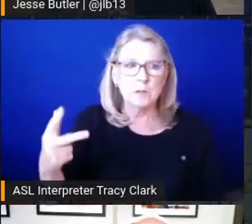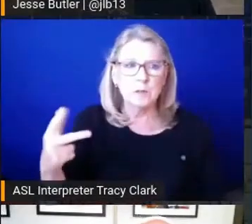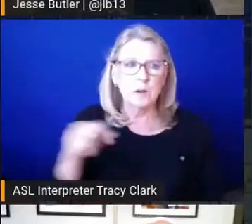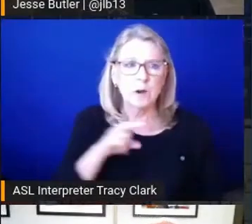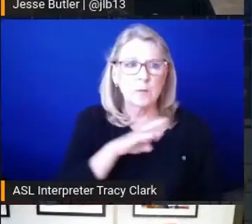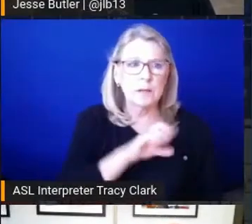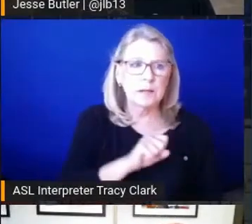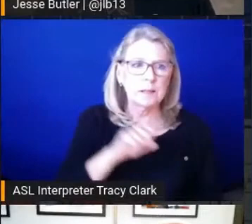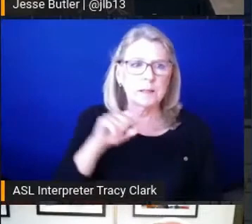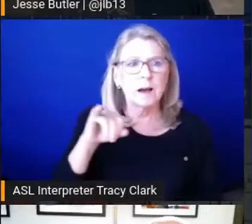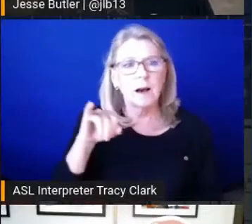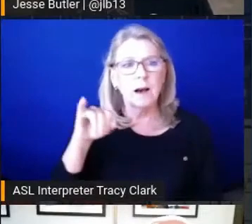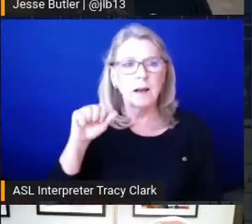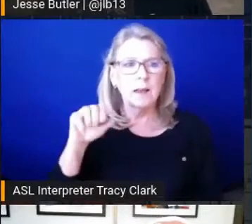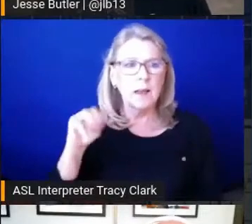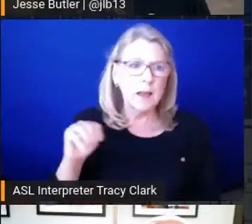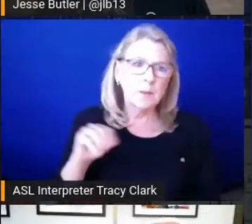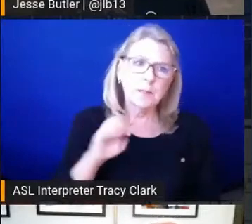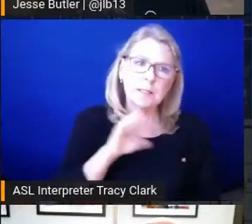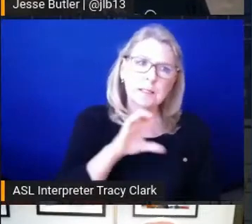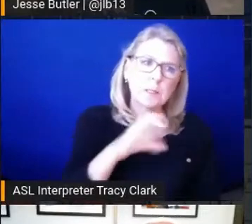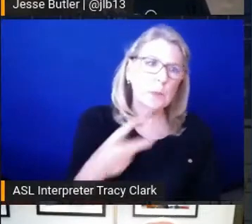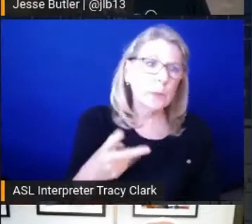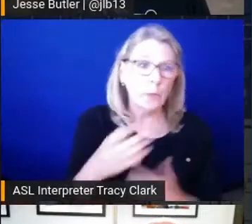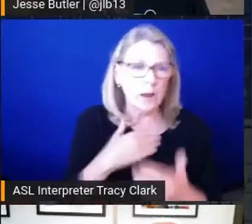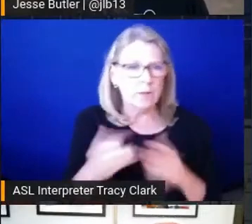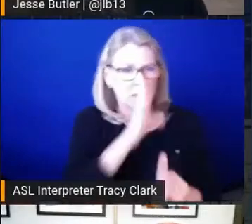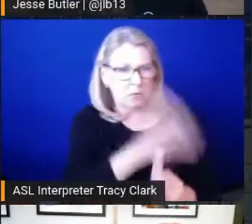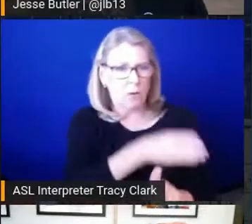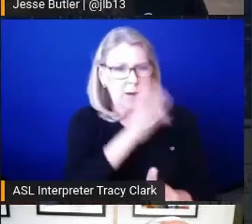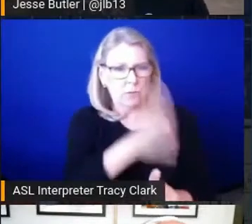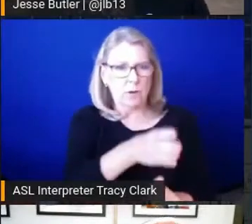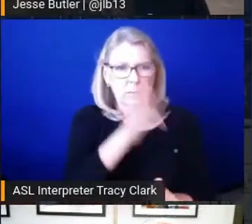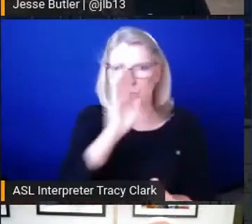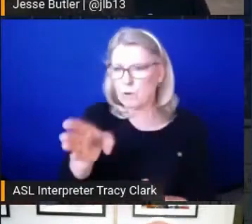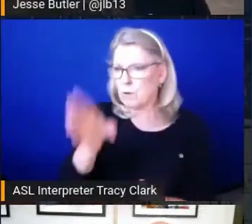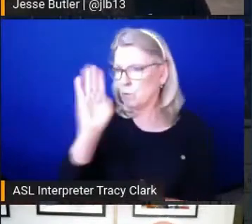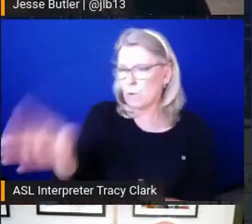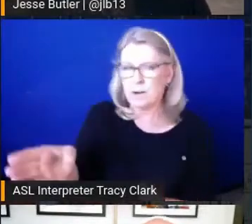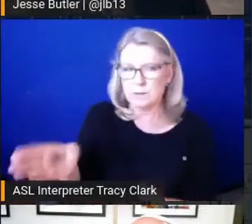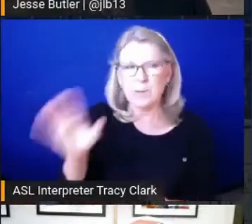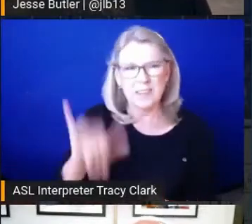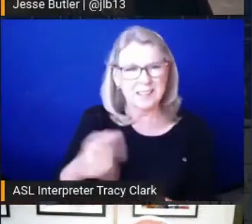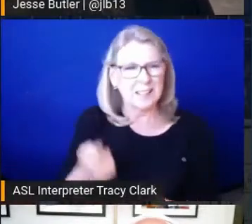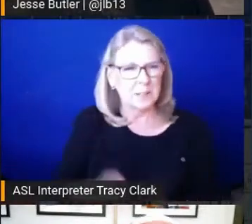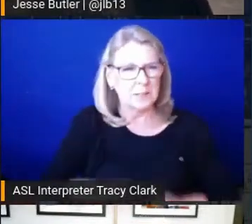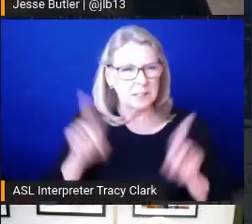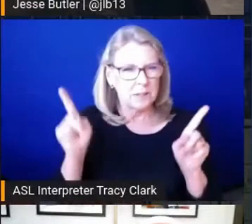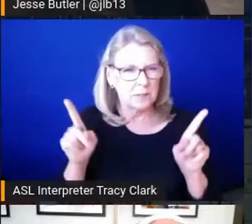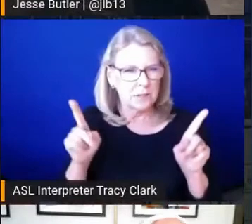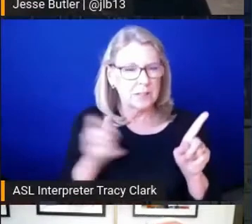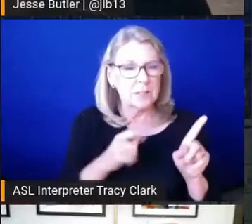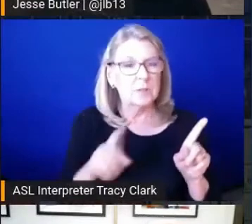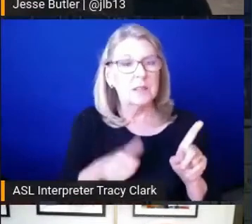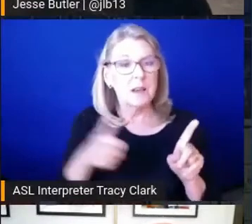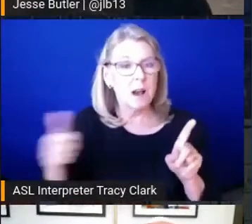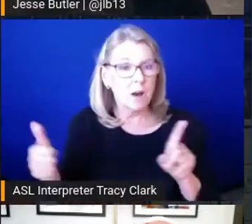EC2. And in that way, we're a little bit different than some of the other solutions out there.